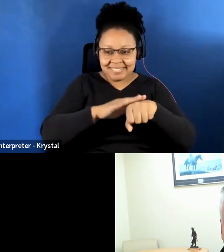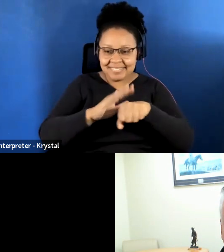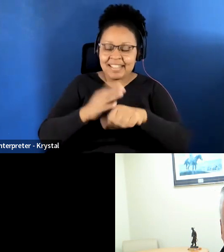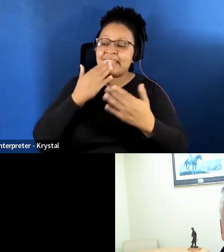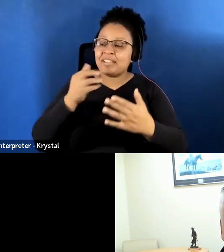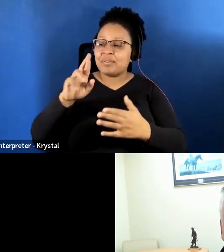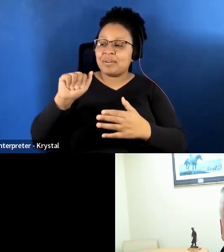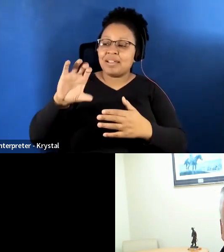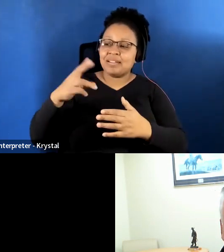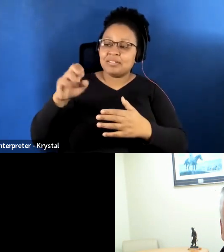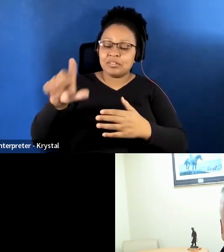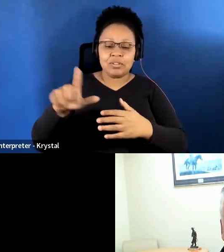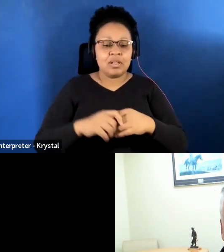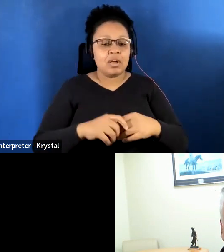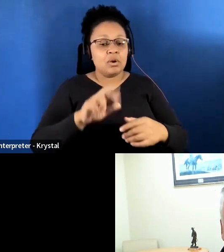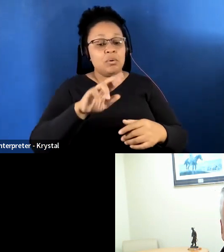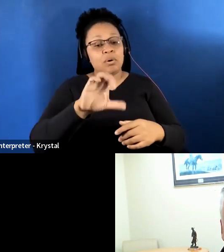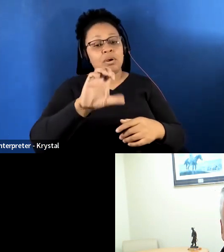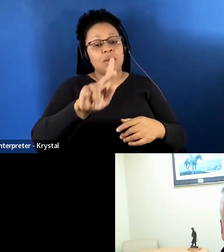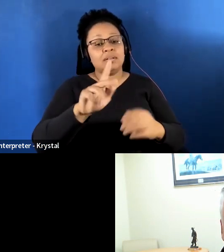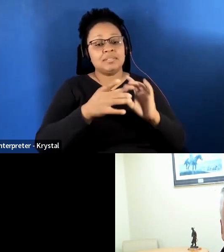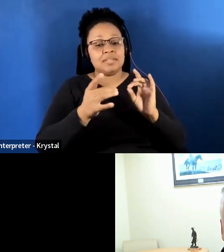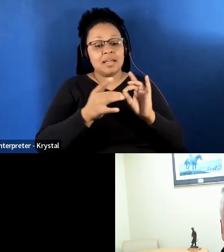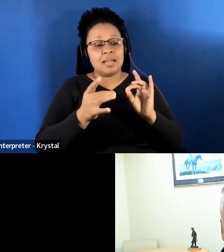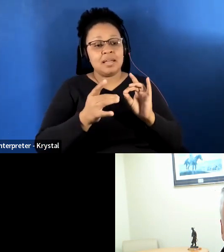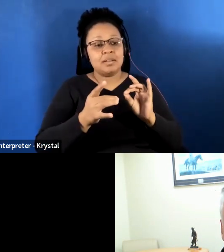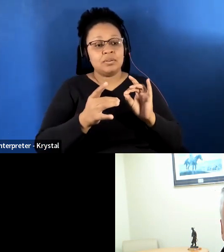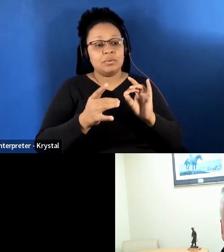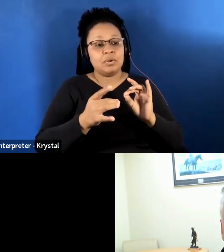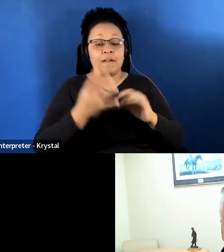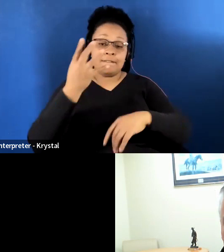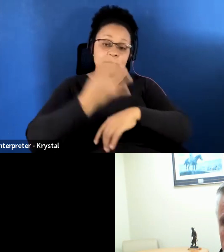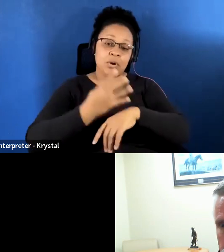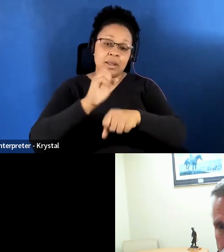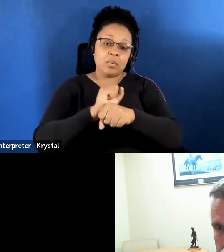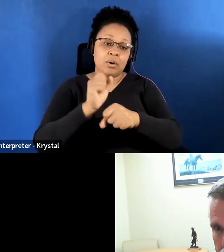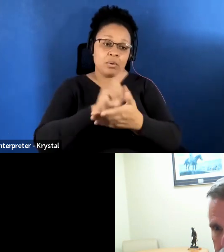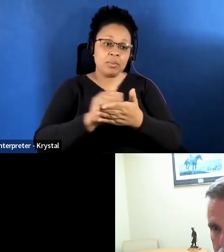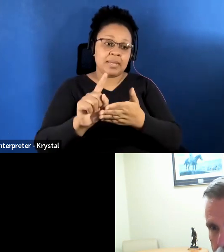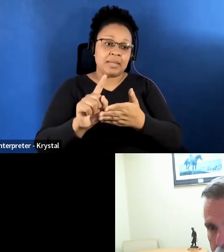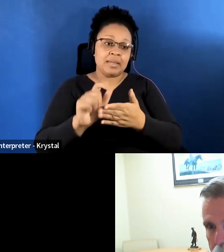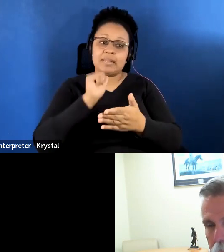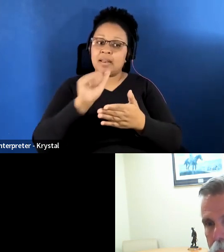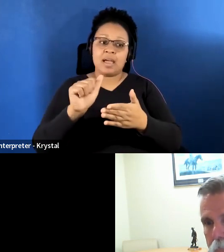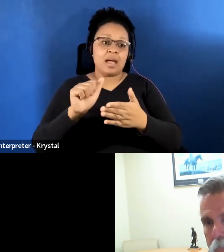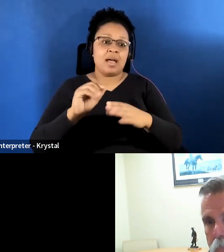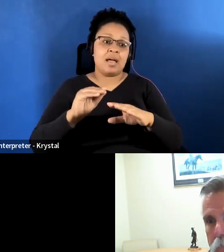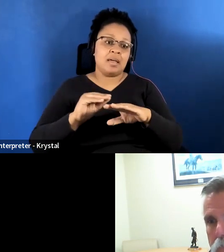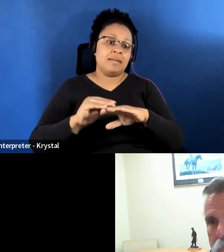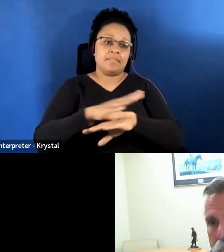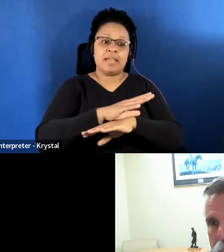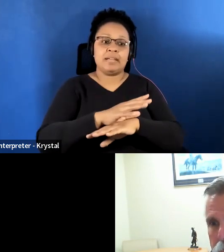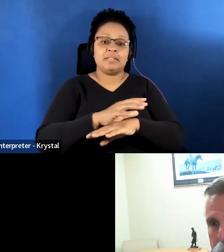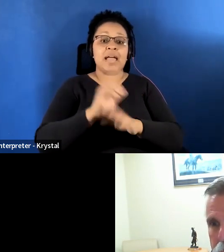Rick said, I would like to add that with the 4-day work week, it did not affect hourly rate